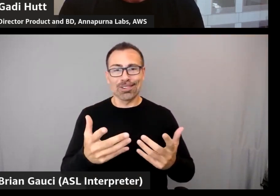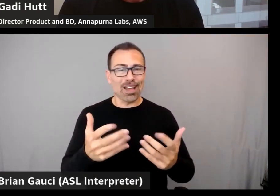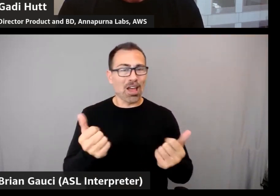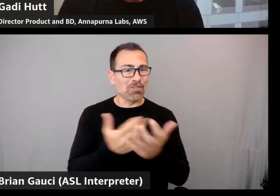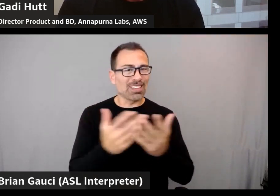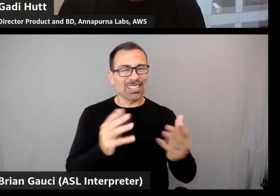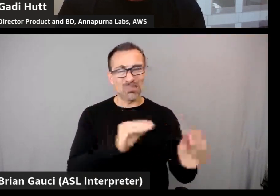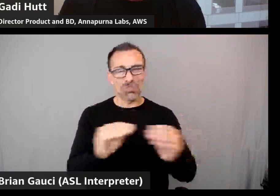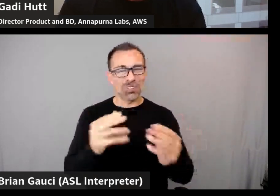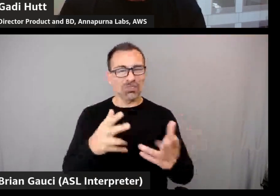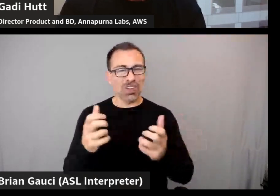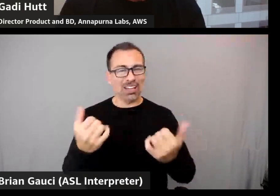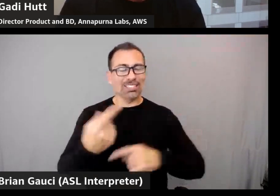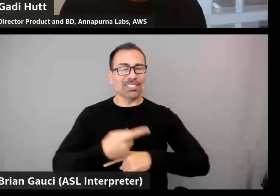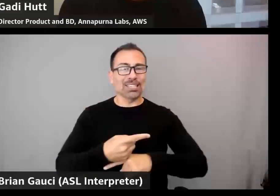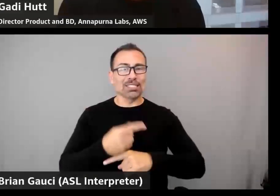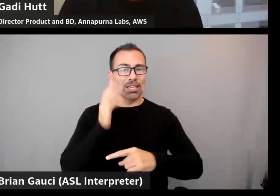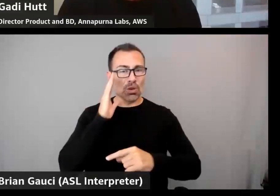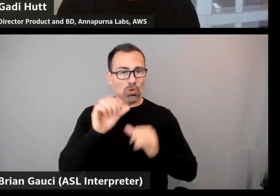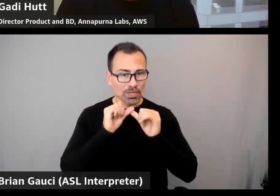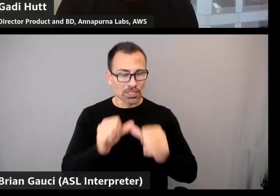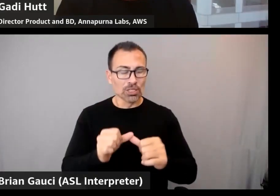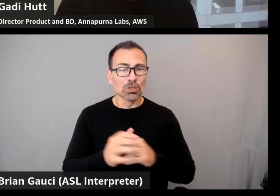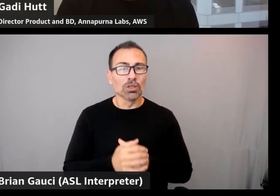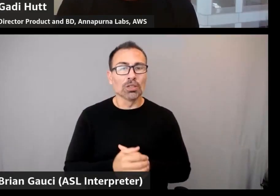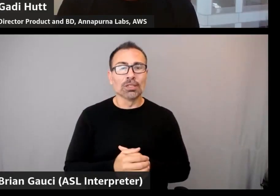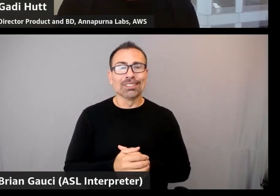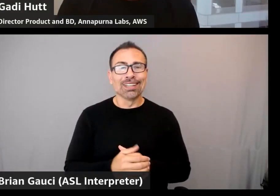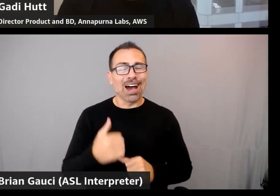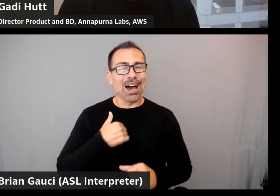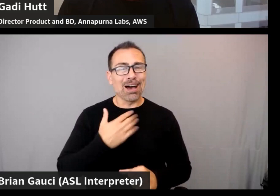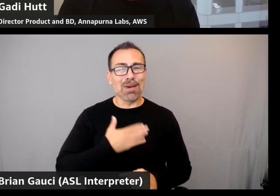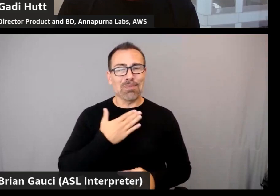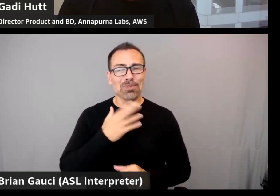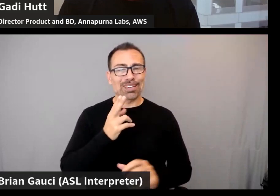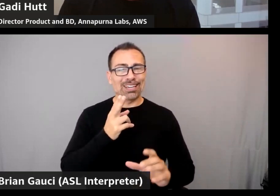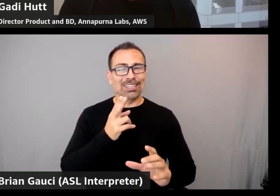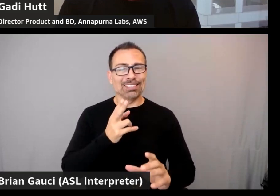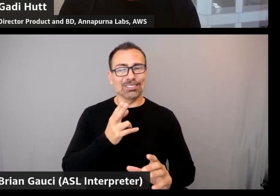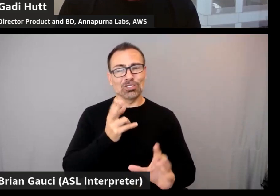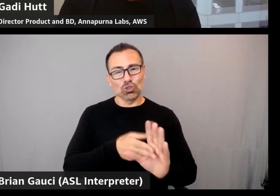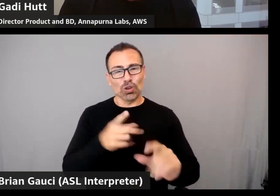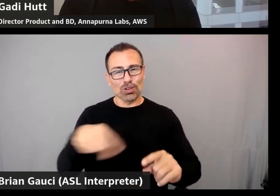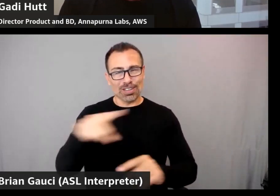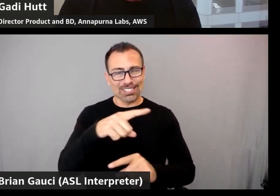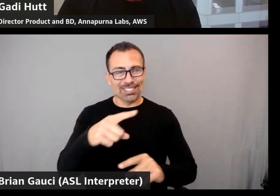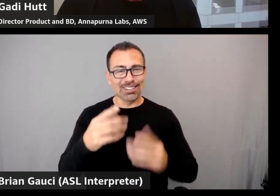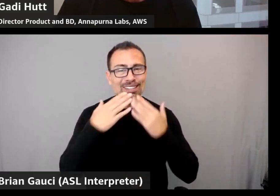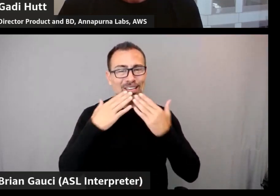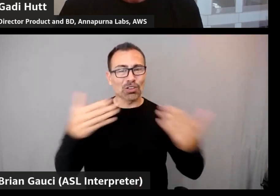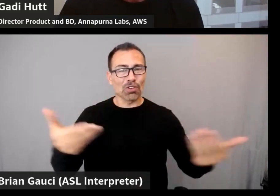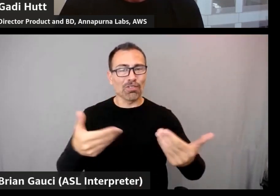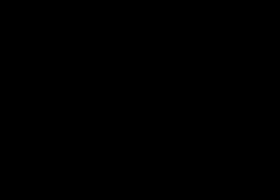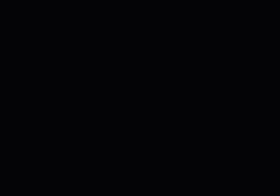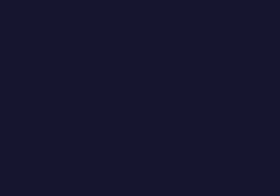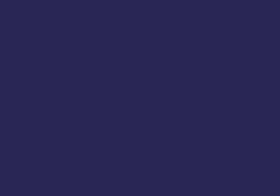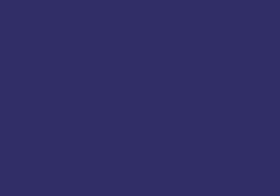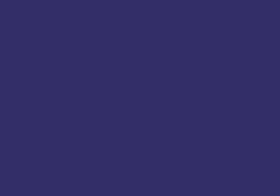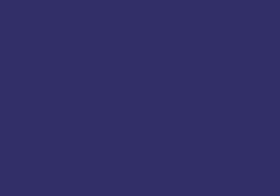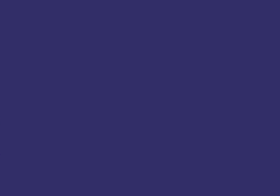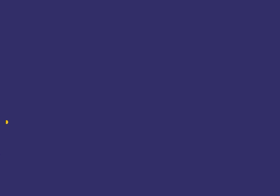faster. Guys, super glad to be here. Thank you for inviting me. And thanks for coming on. Next time. Thanks for being here.